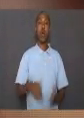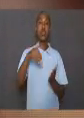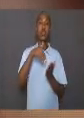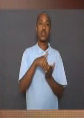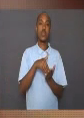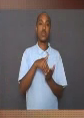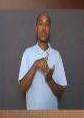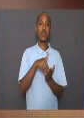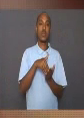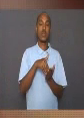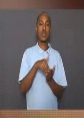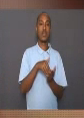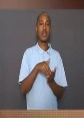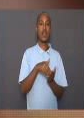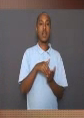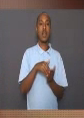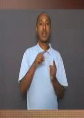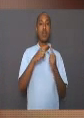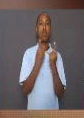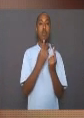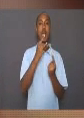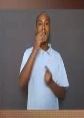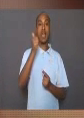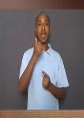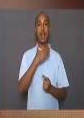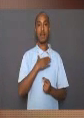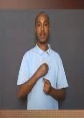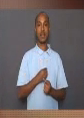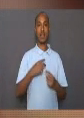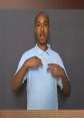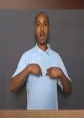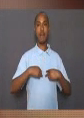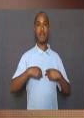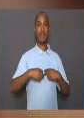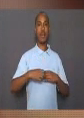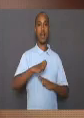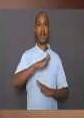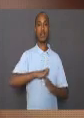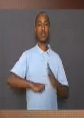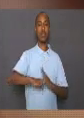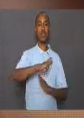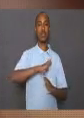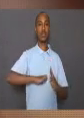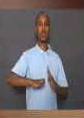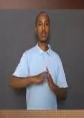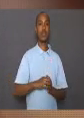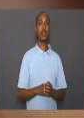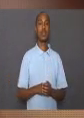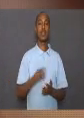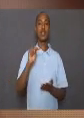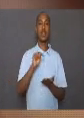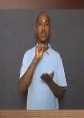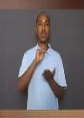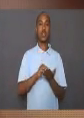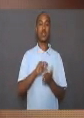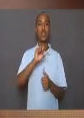Also, since noble gases have shells that are all filled up, the nucleus